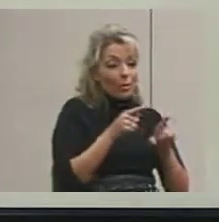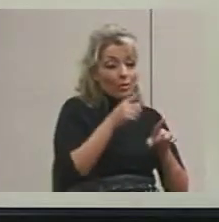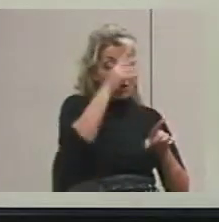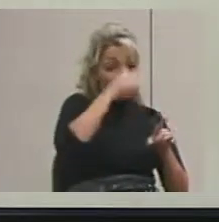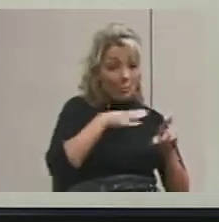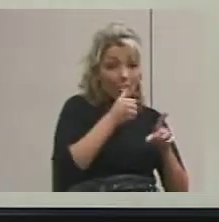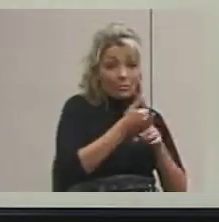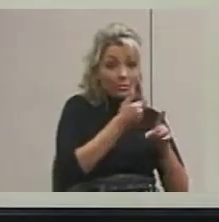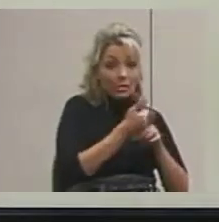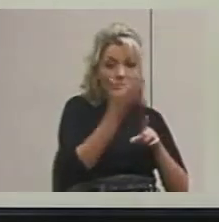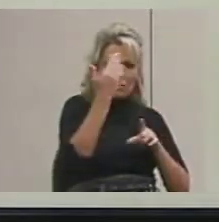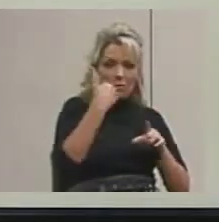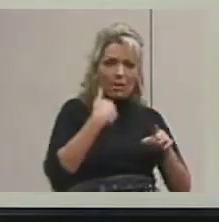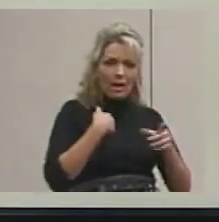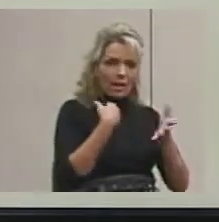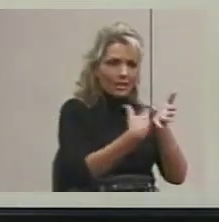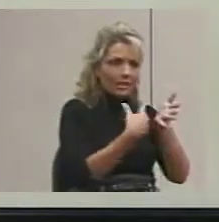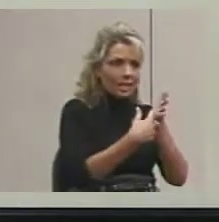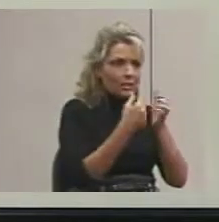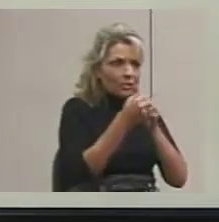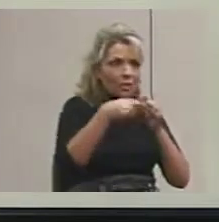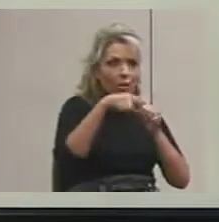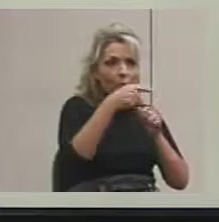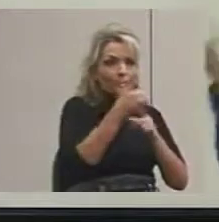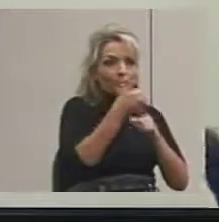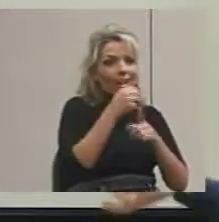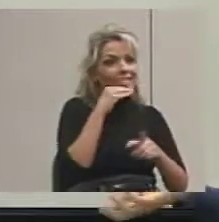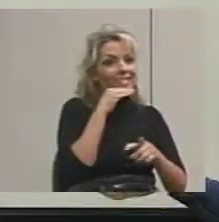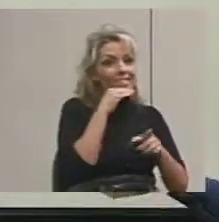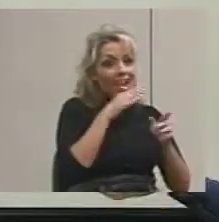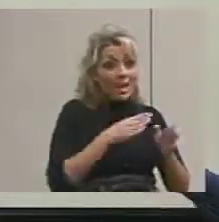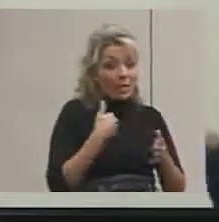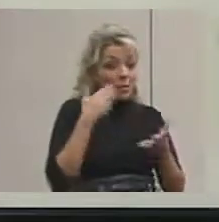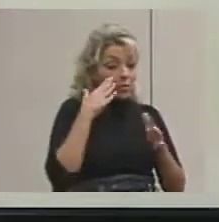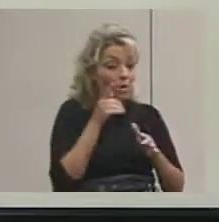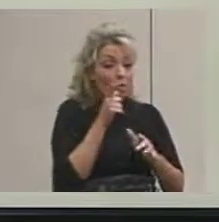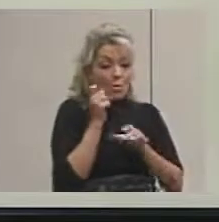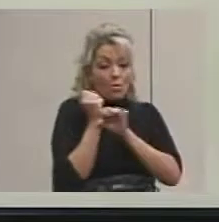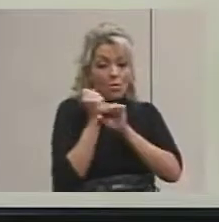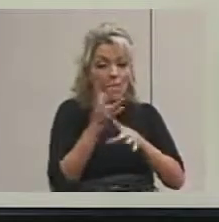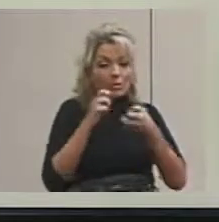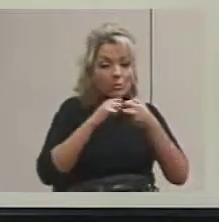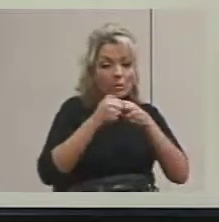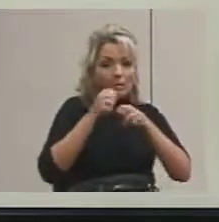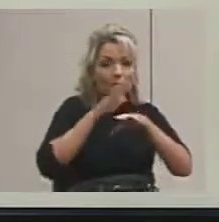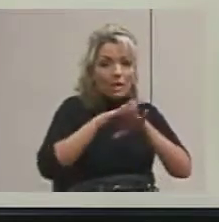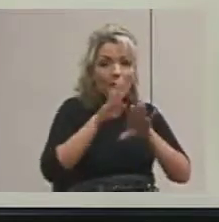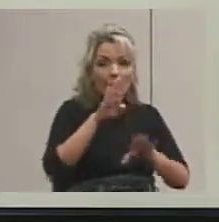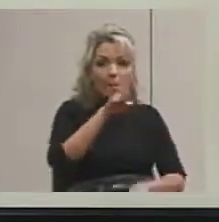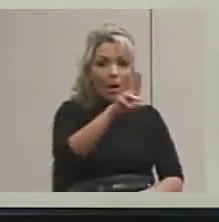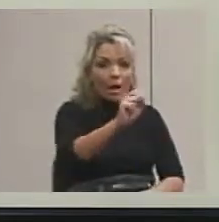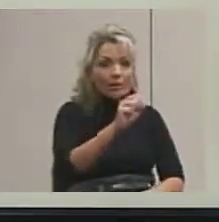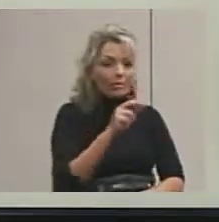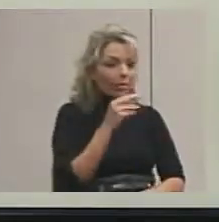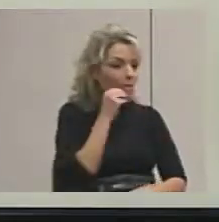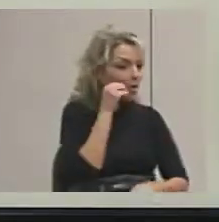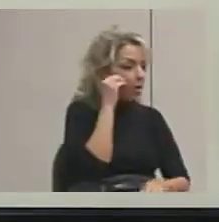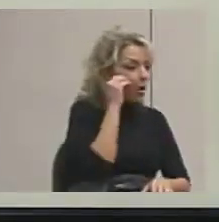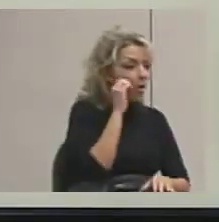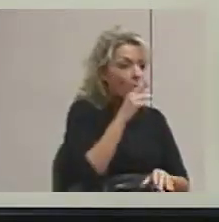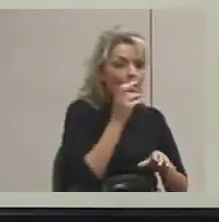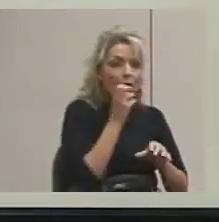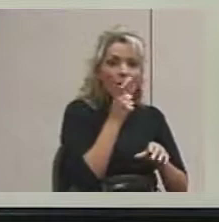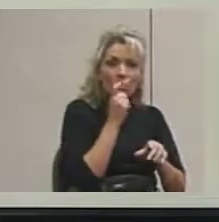about. And so we never knew who caused the trouble on the bus or who caused the trouble at home or who's causing the trouble at